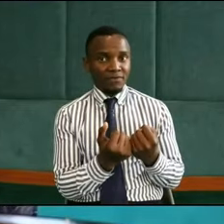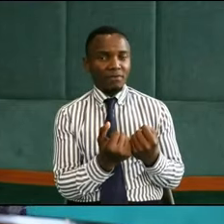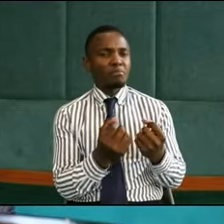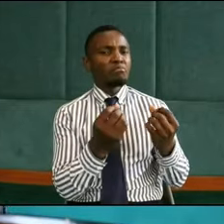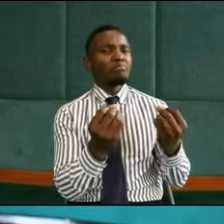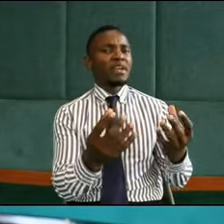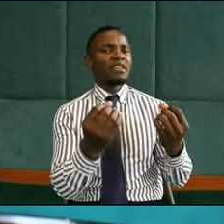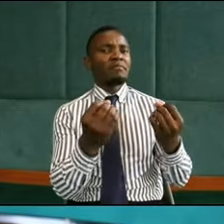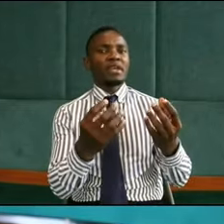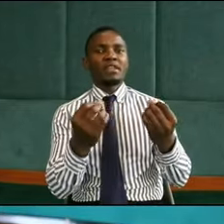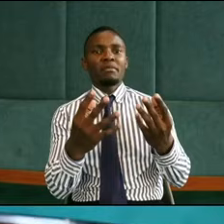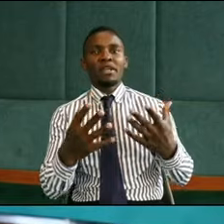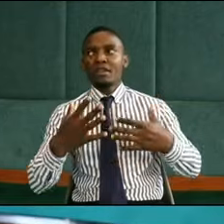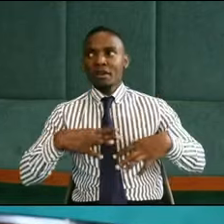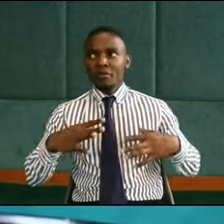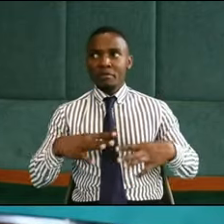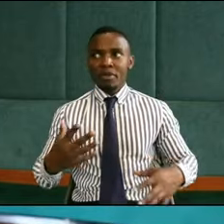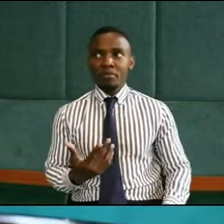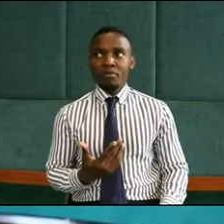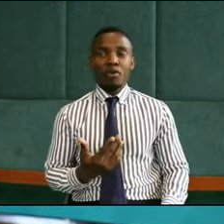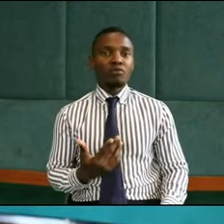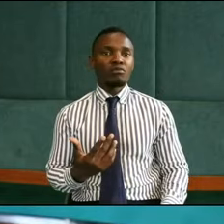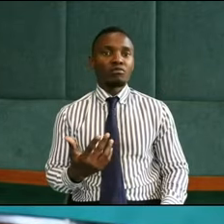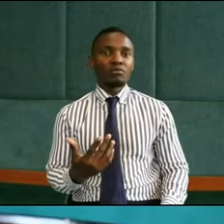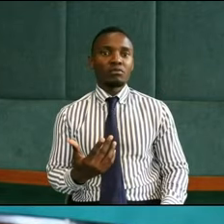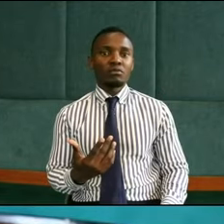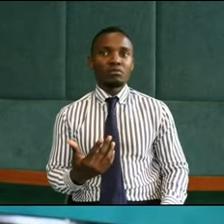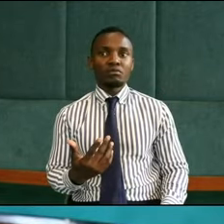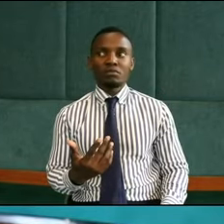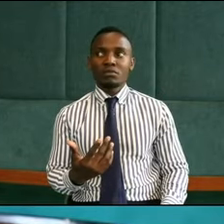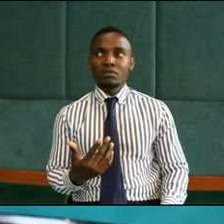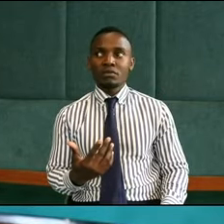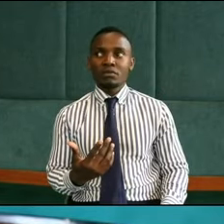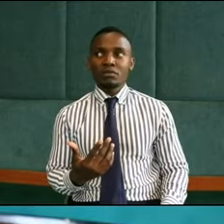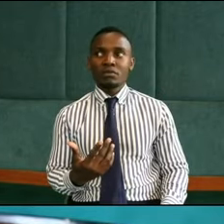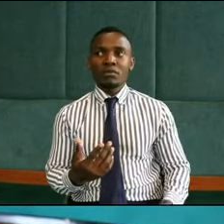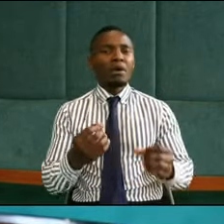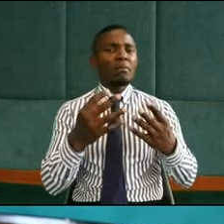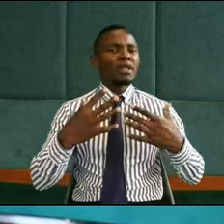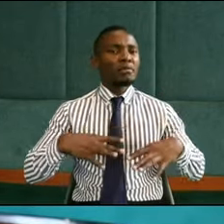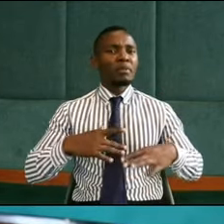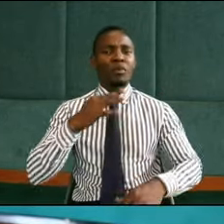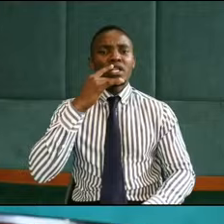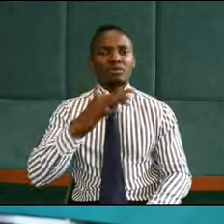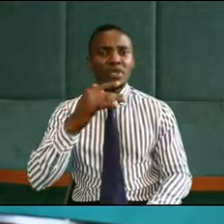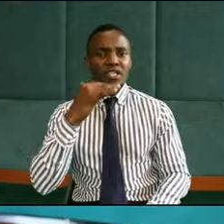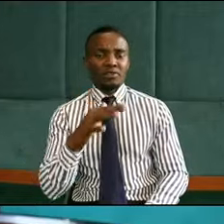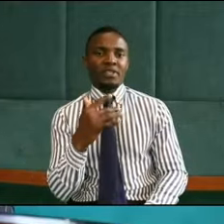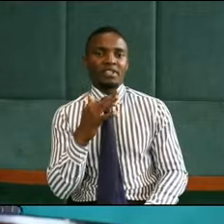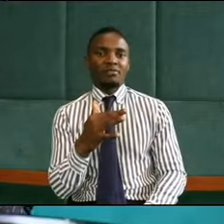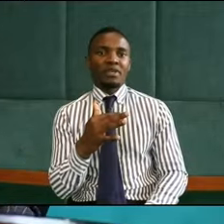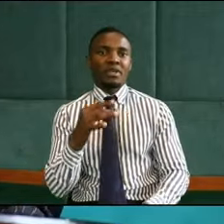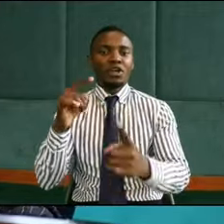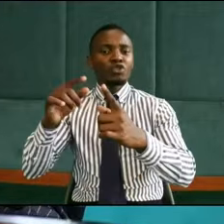many people bring their precious gift to the dead. Many speak the words of love to them